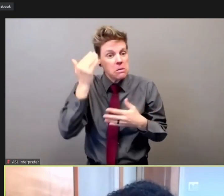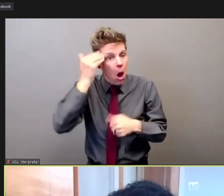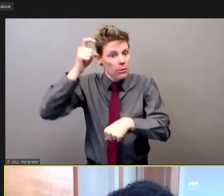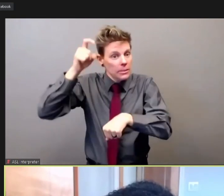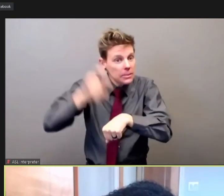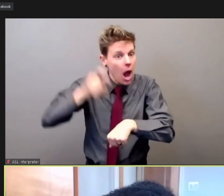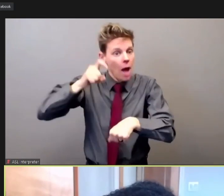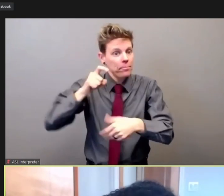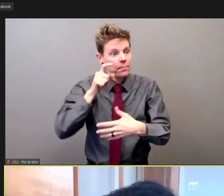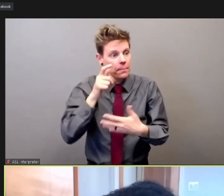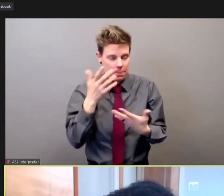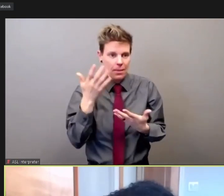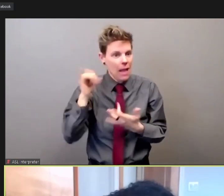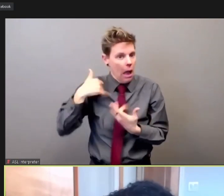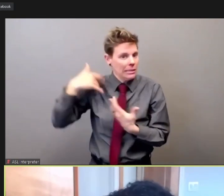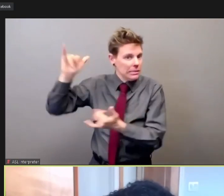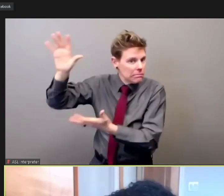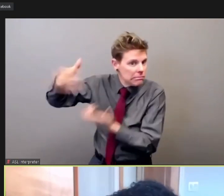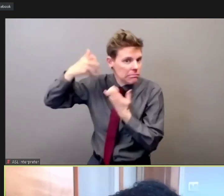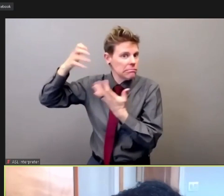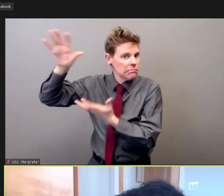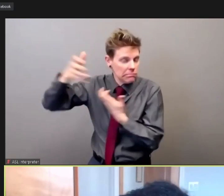vaccine doses coming into the state.